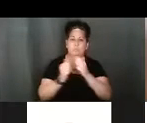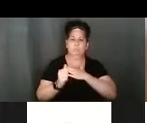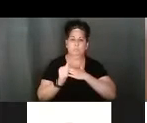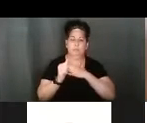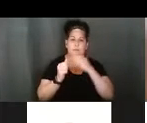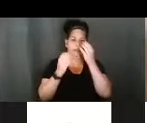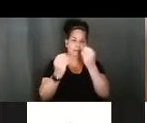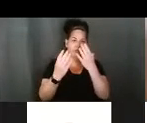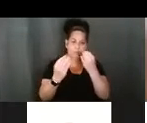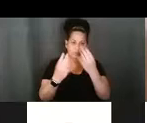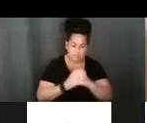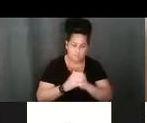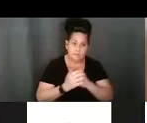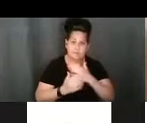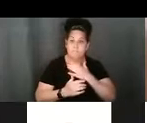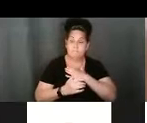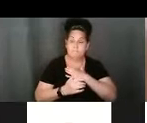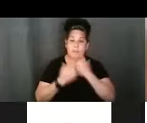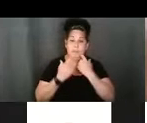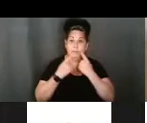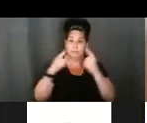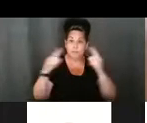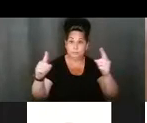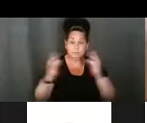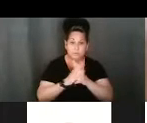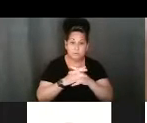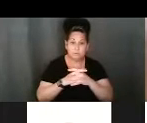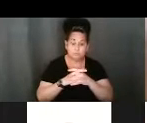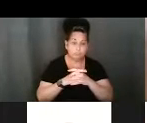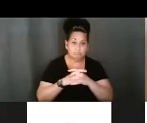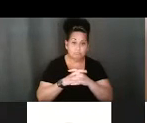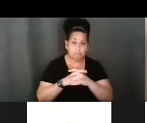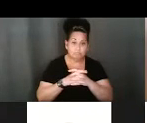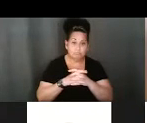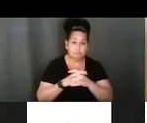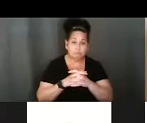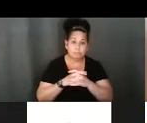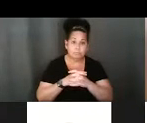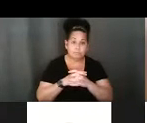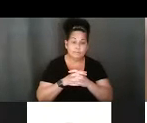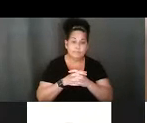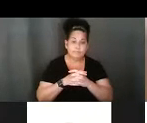my announcements. Ms. Austin, you can take it away with our Q&A session.